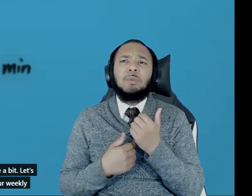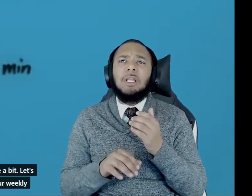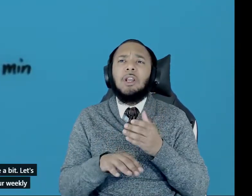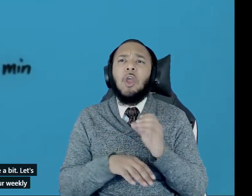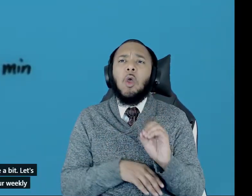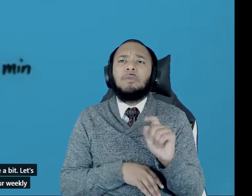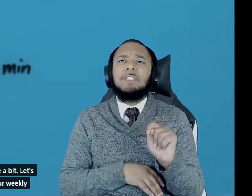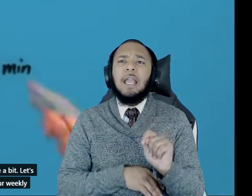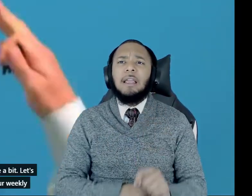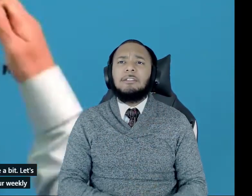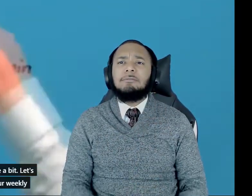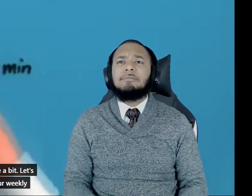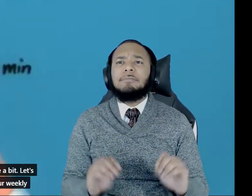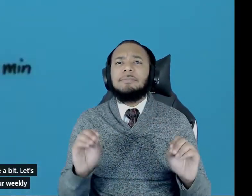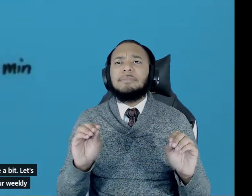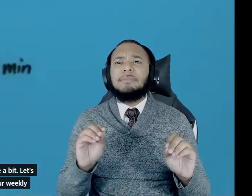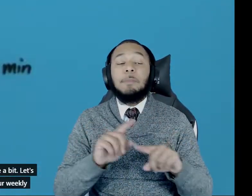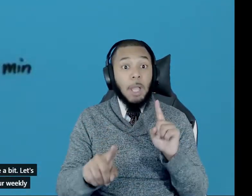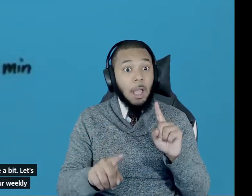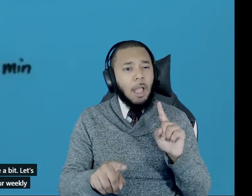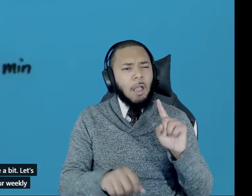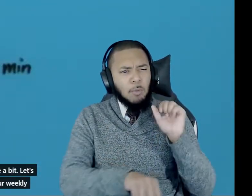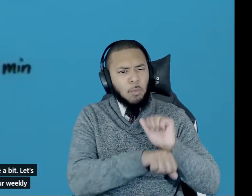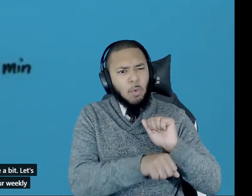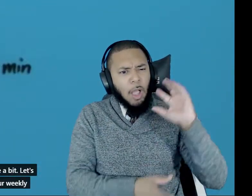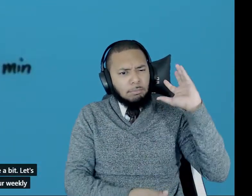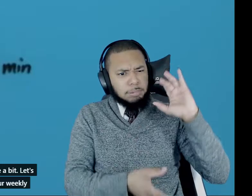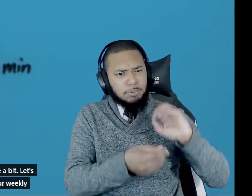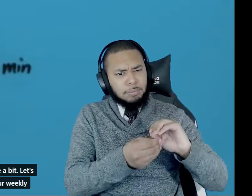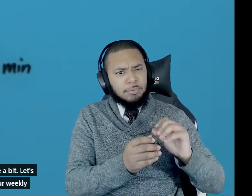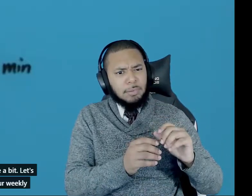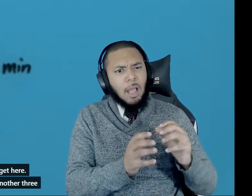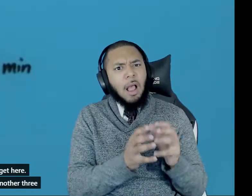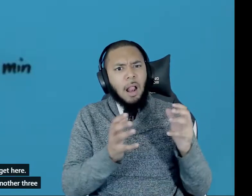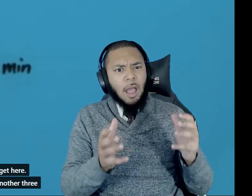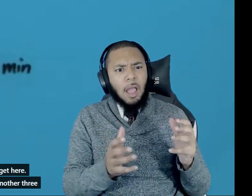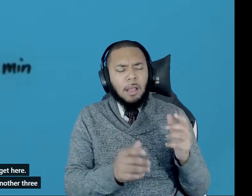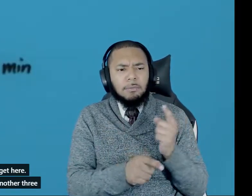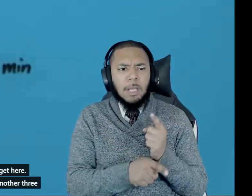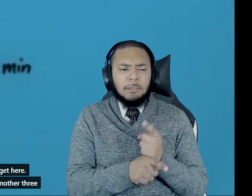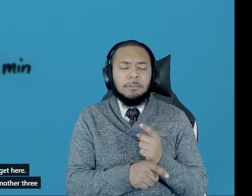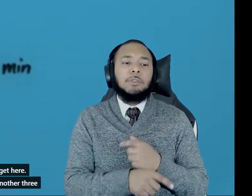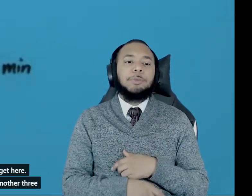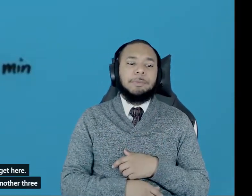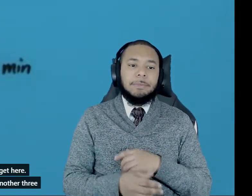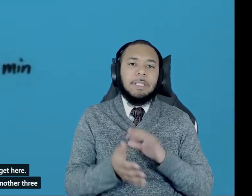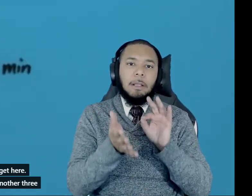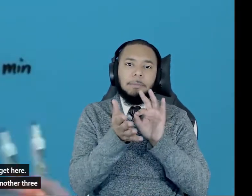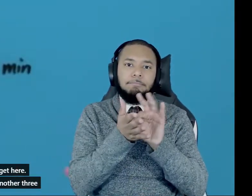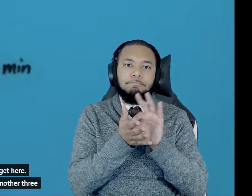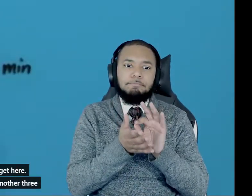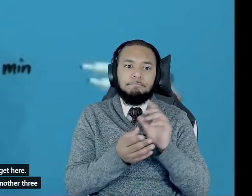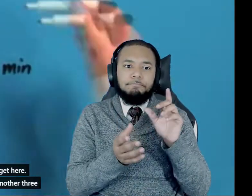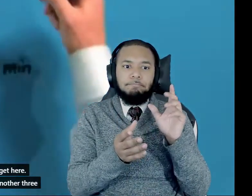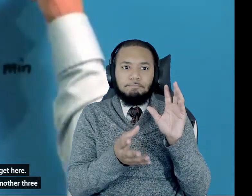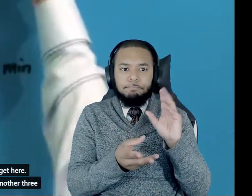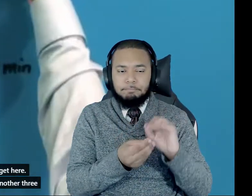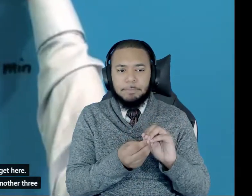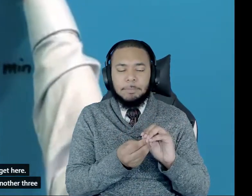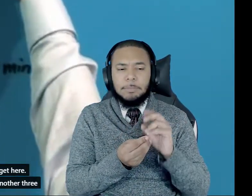However, we did work quite a bit. Let's add up all the hours of our weekly timesheet, see what we get here.